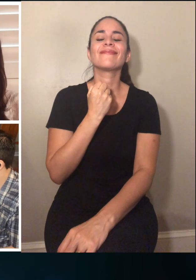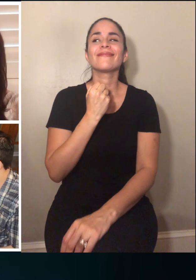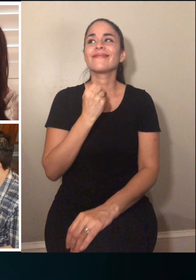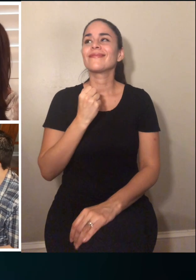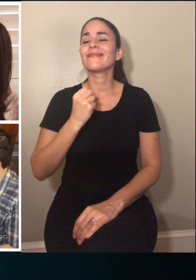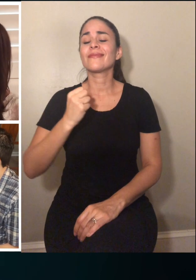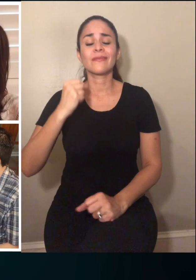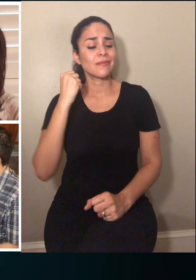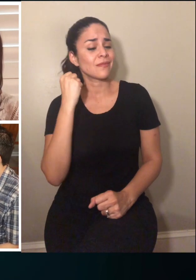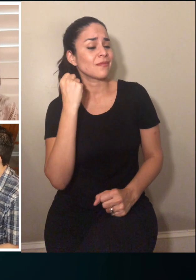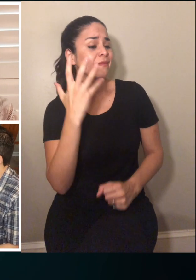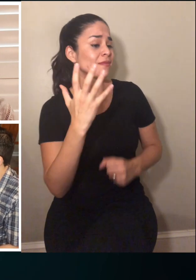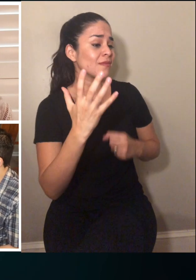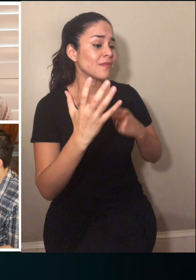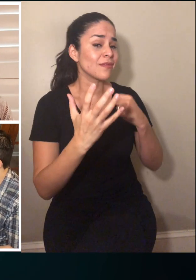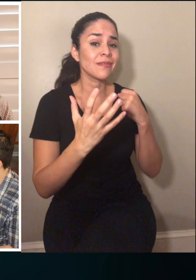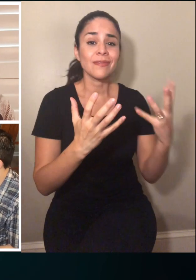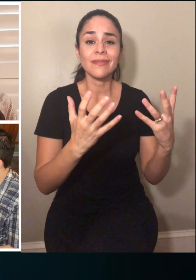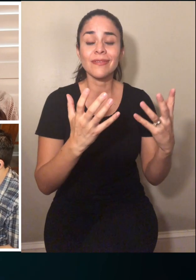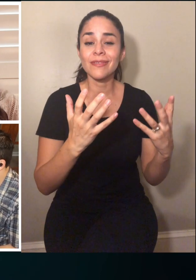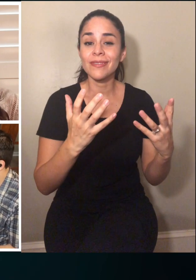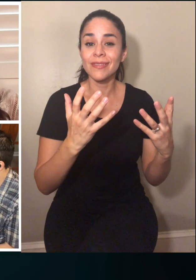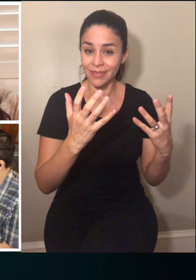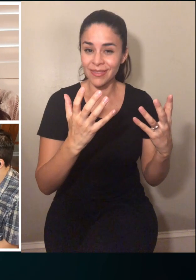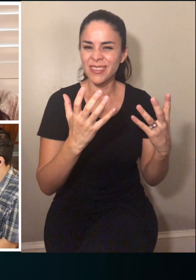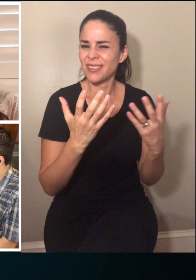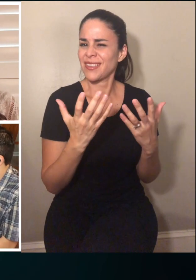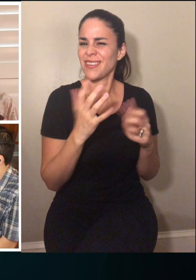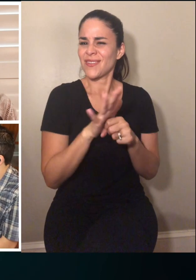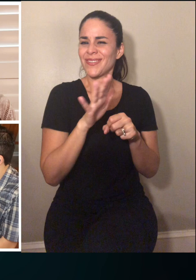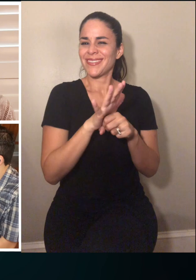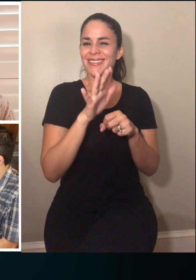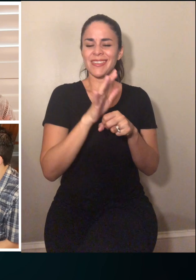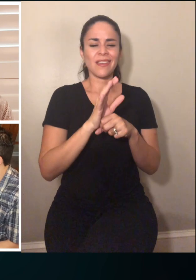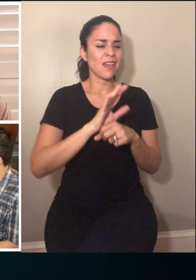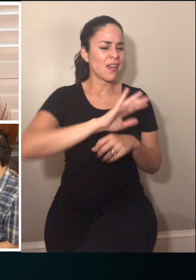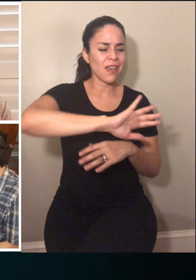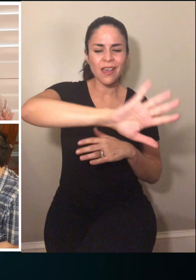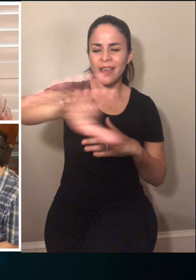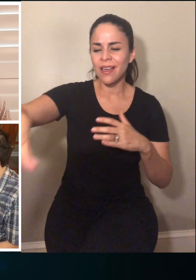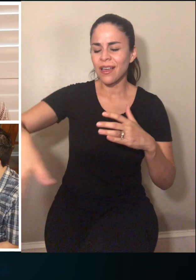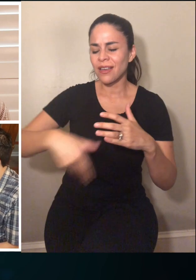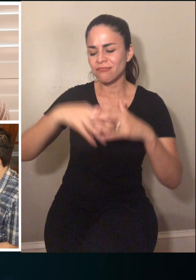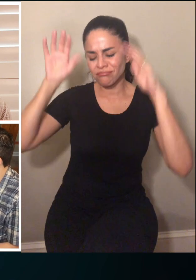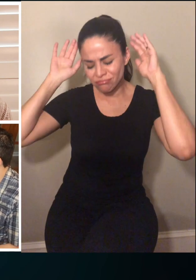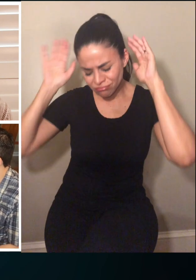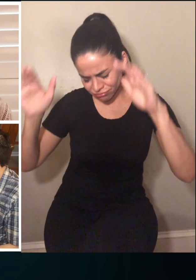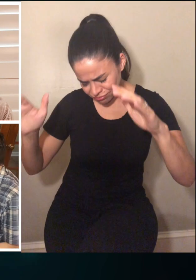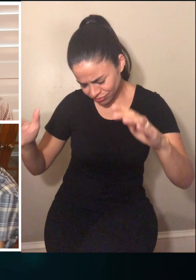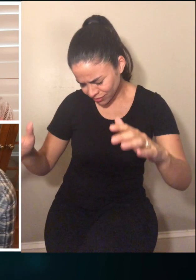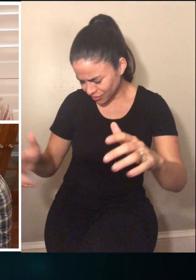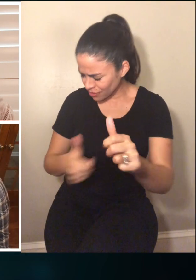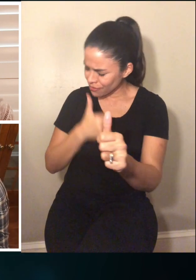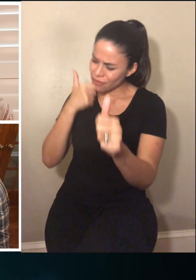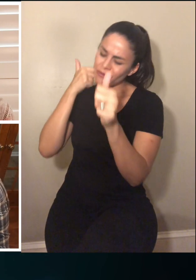voice. Once you have spoken, all nature and science follow the sound of